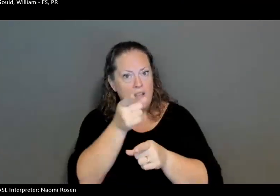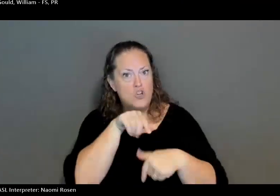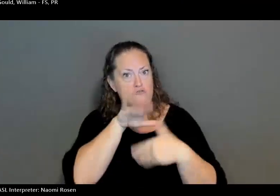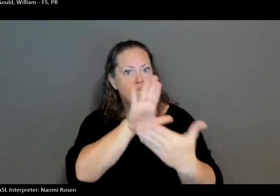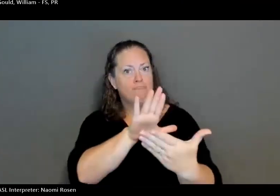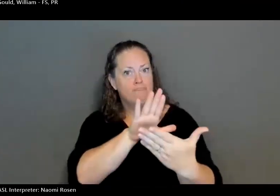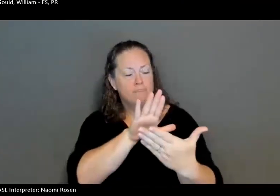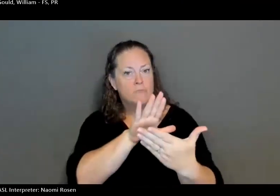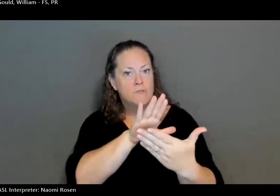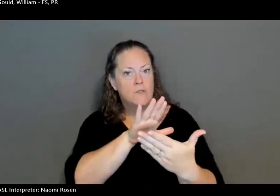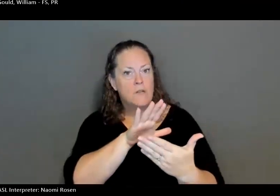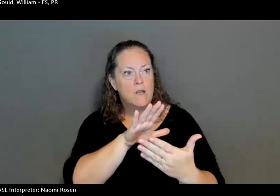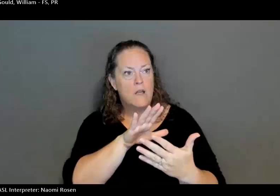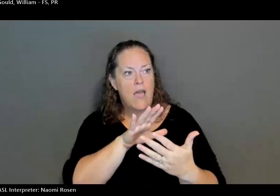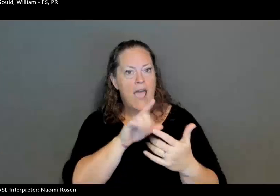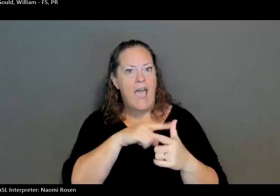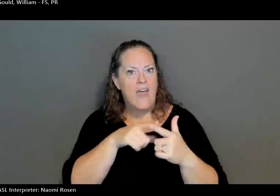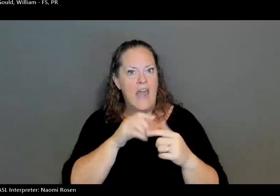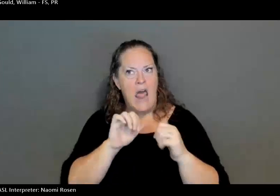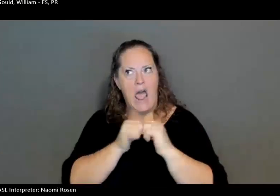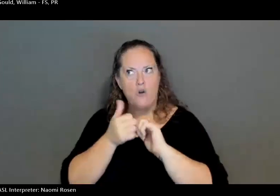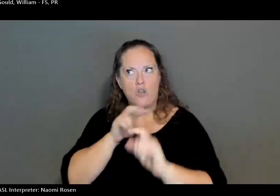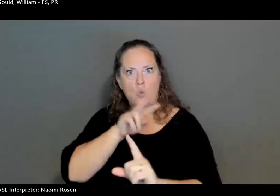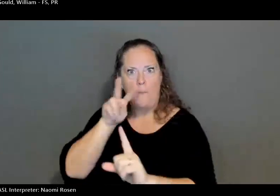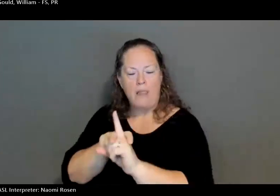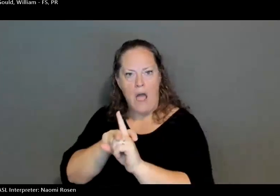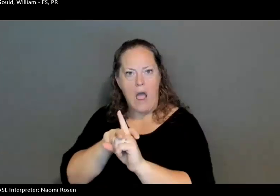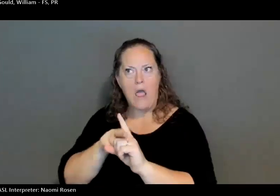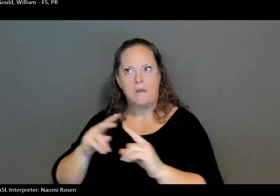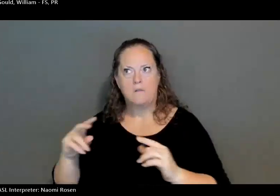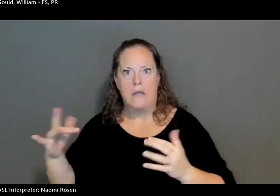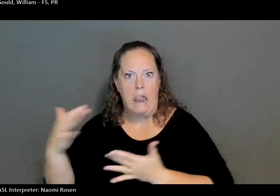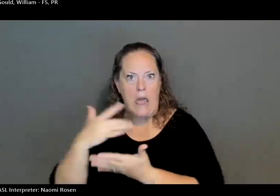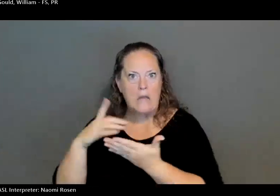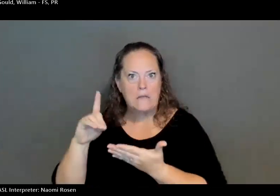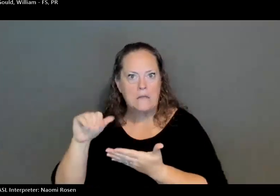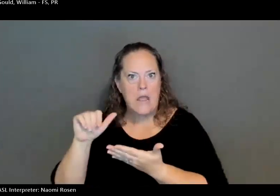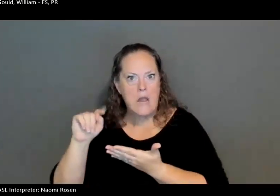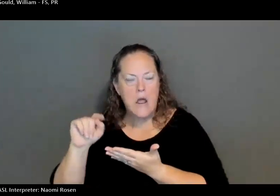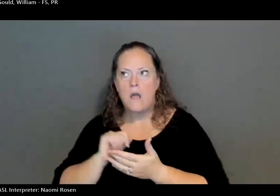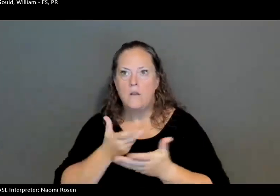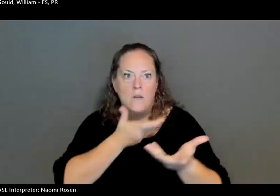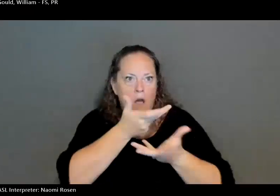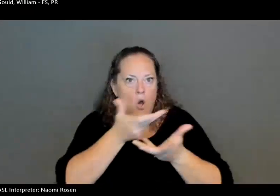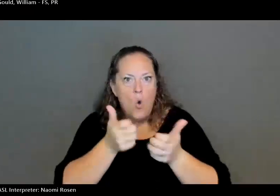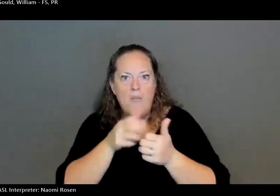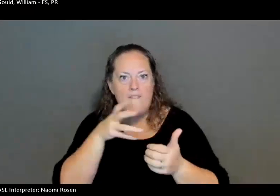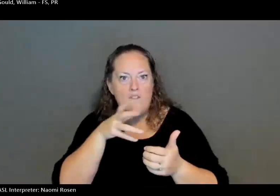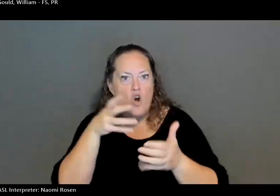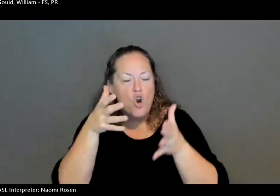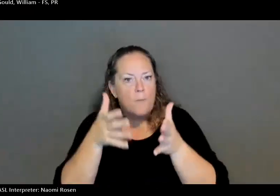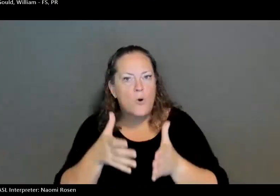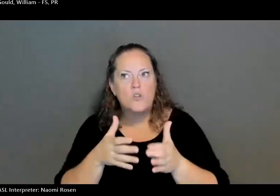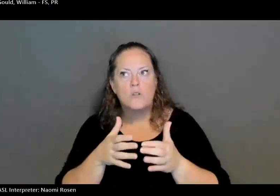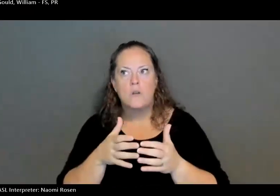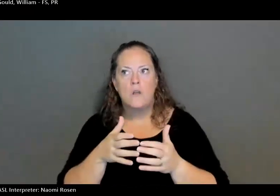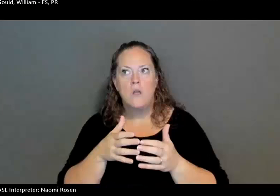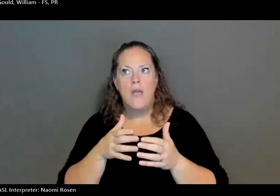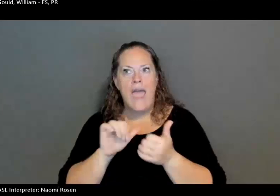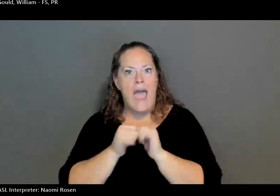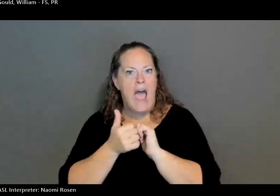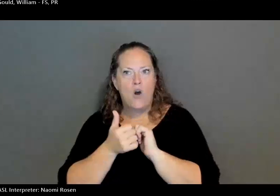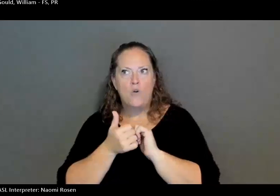encounter to apply and collect data and talk to the farmers in order to apply